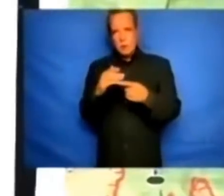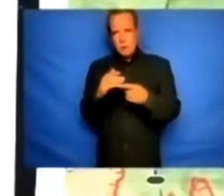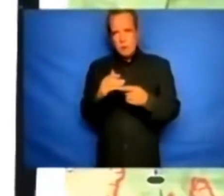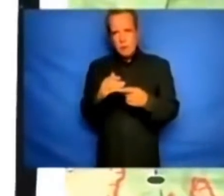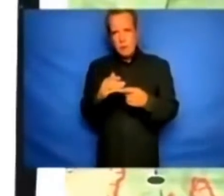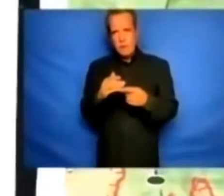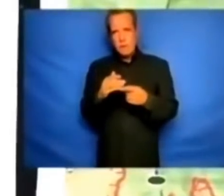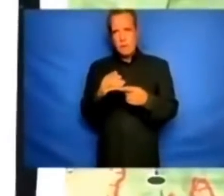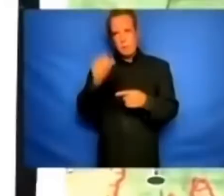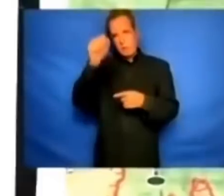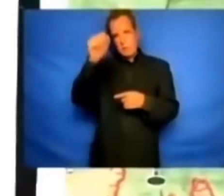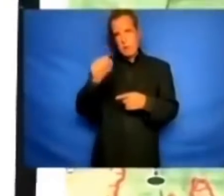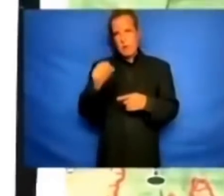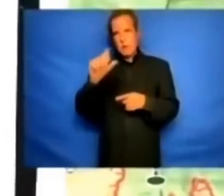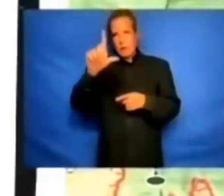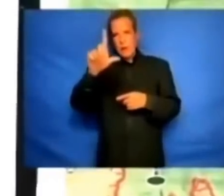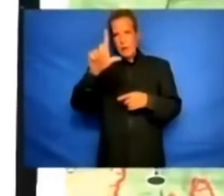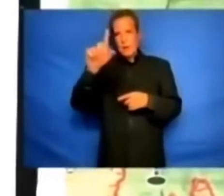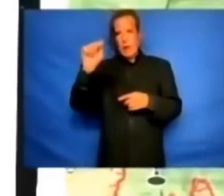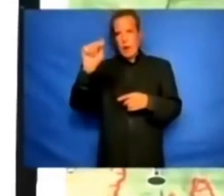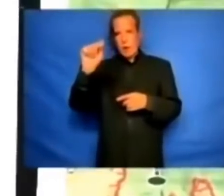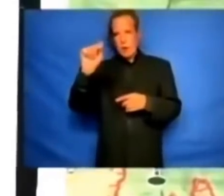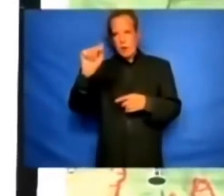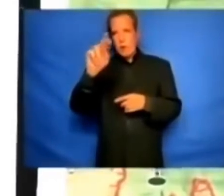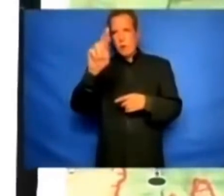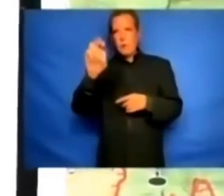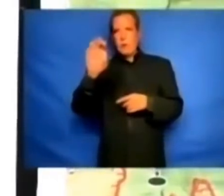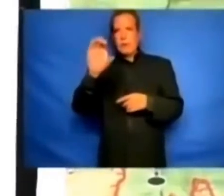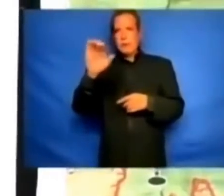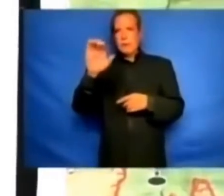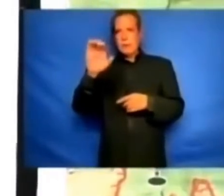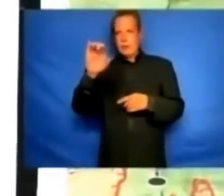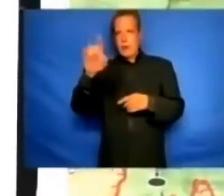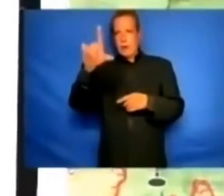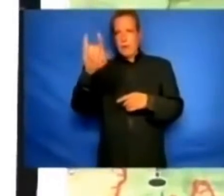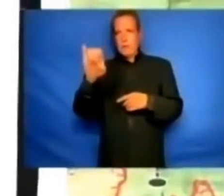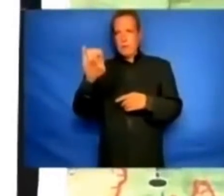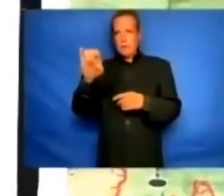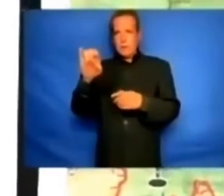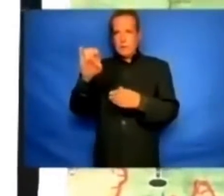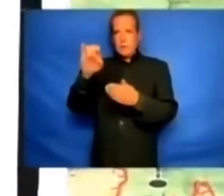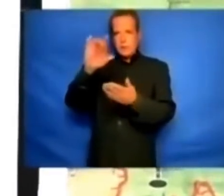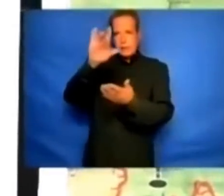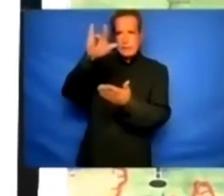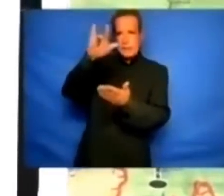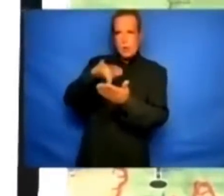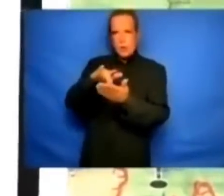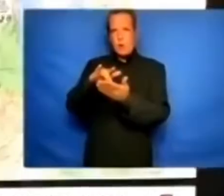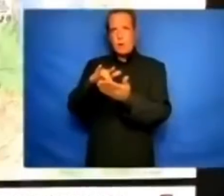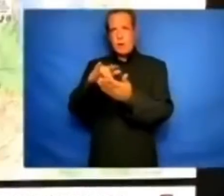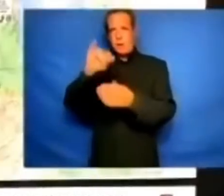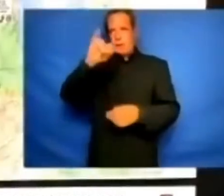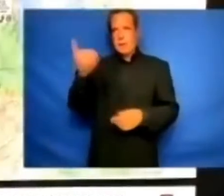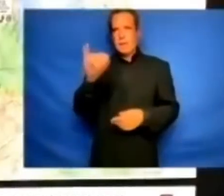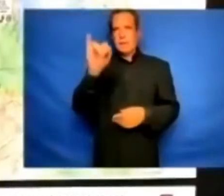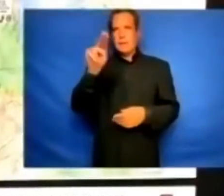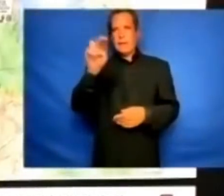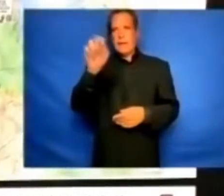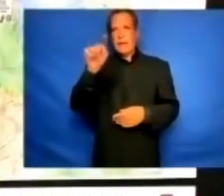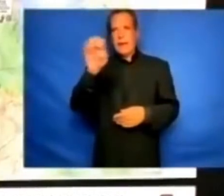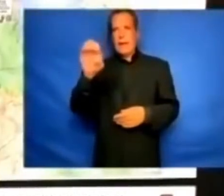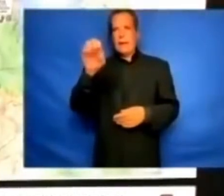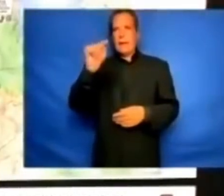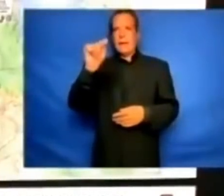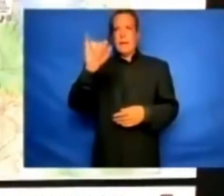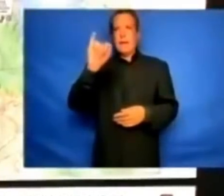South Tahoe Refuse and Recycling Services, Sustainability Manager, Jeanette Tillman. Hello,